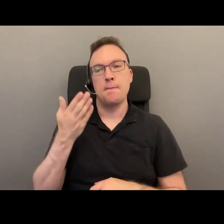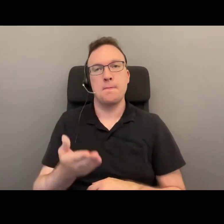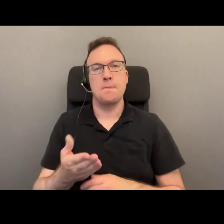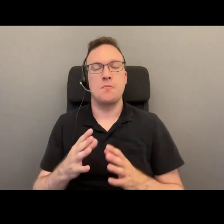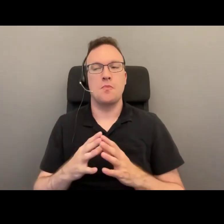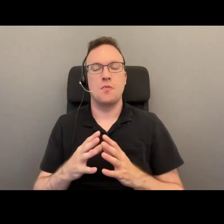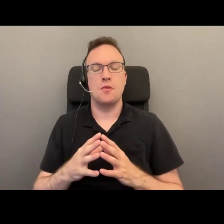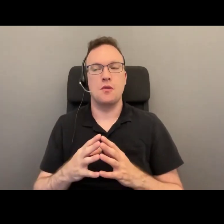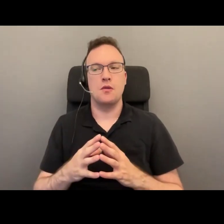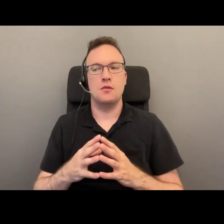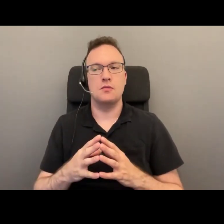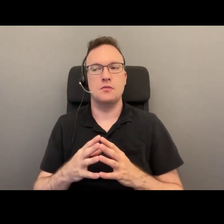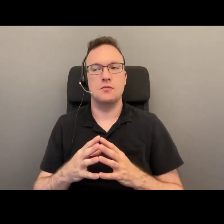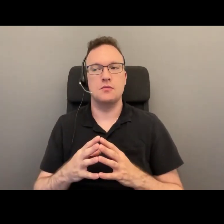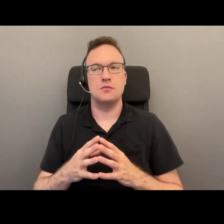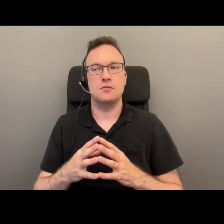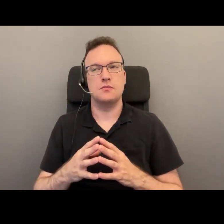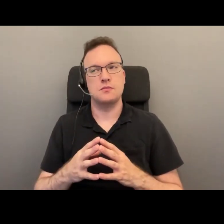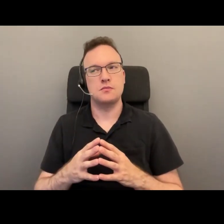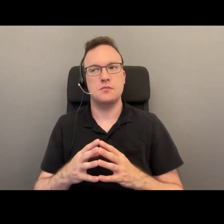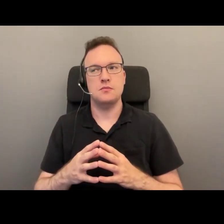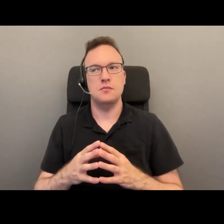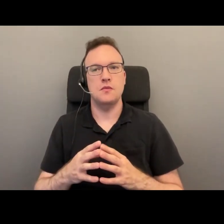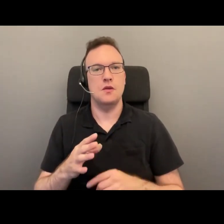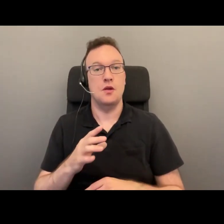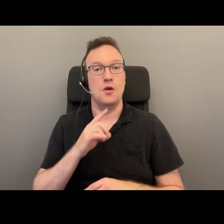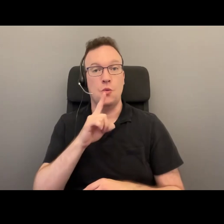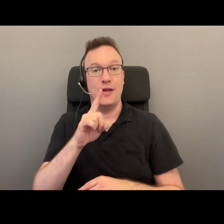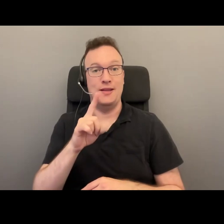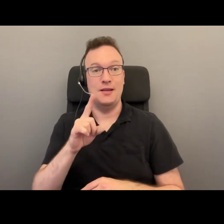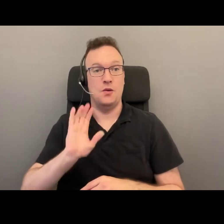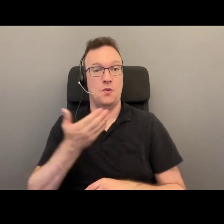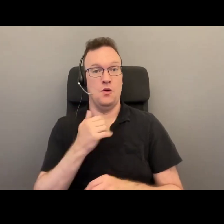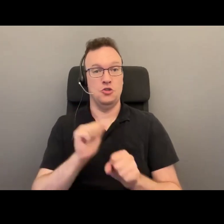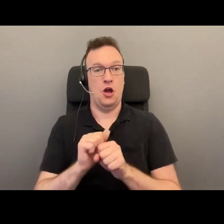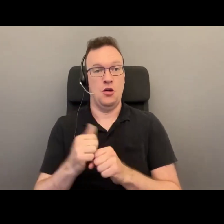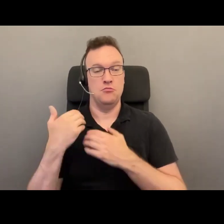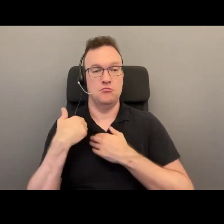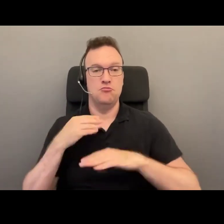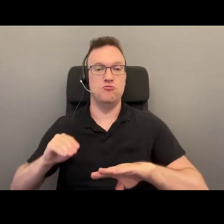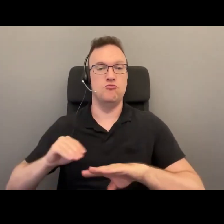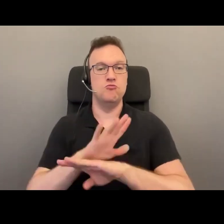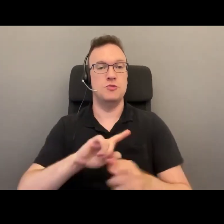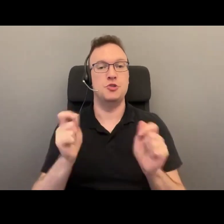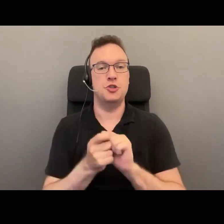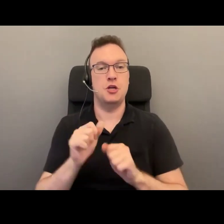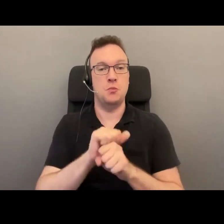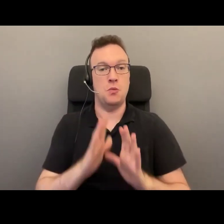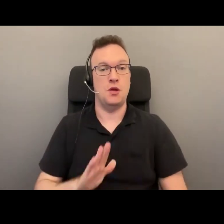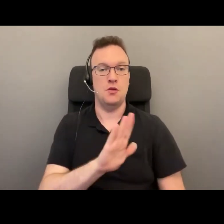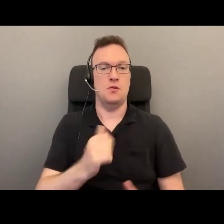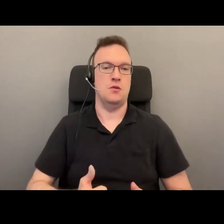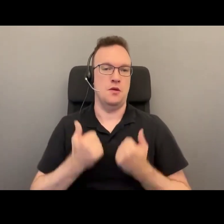are really making changes in the lives of apprentices who